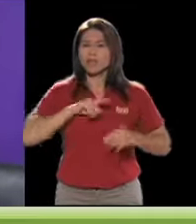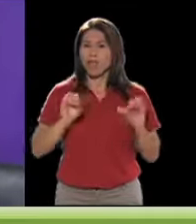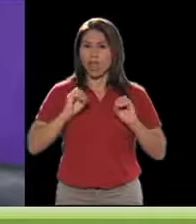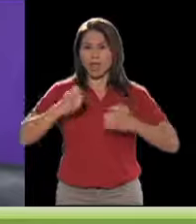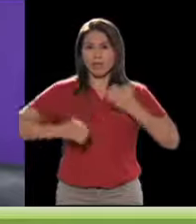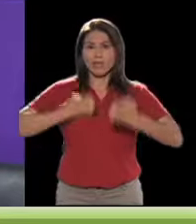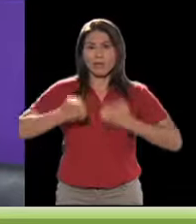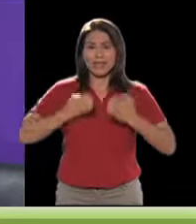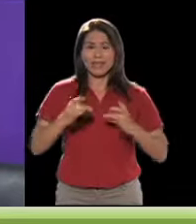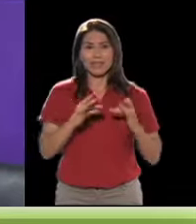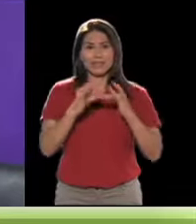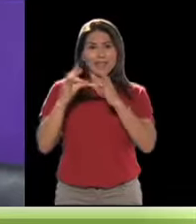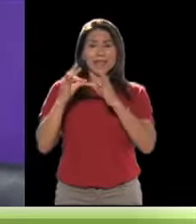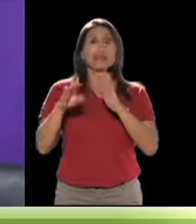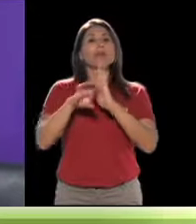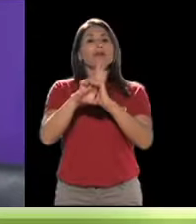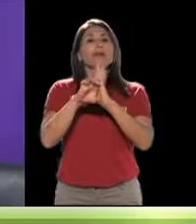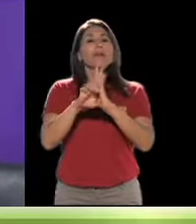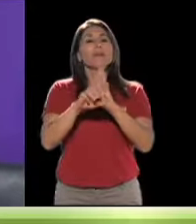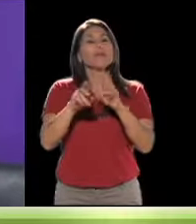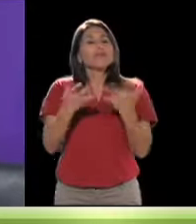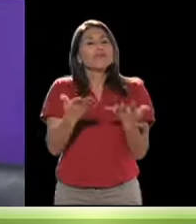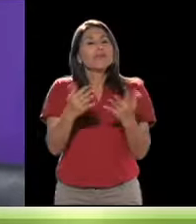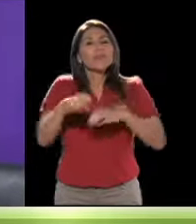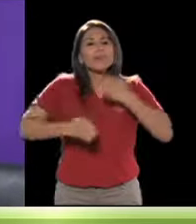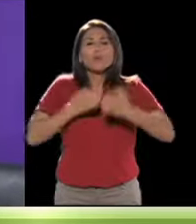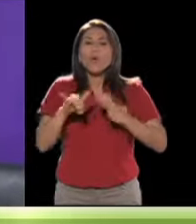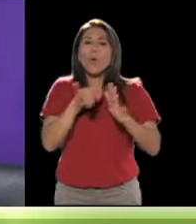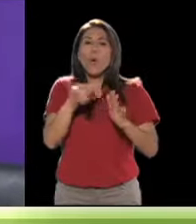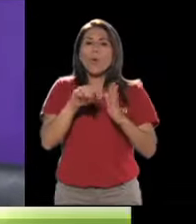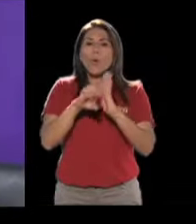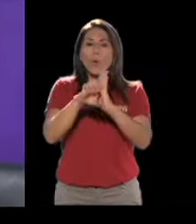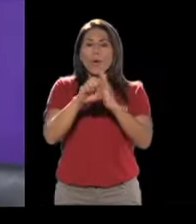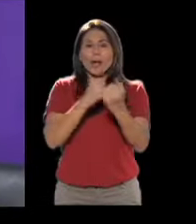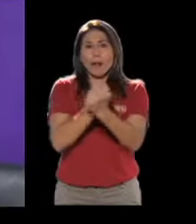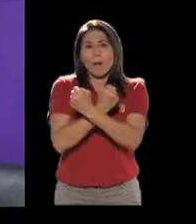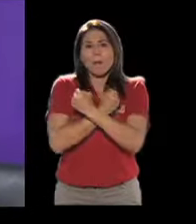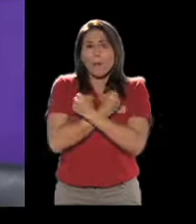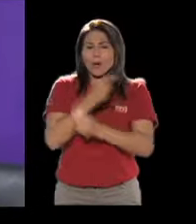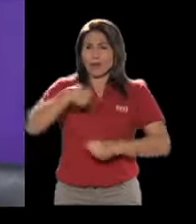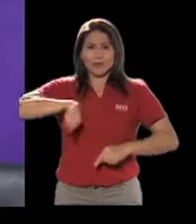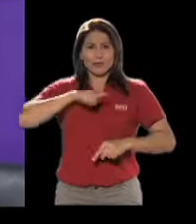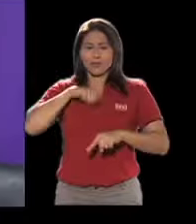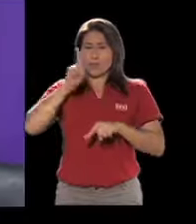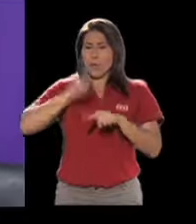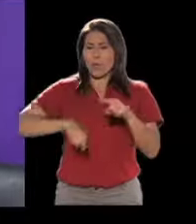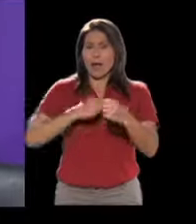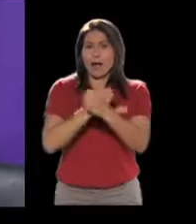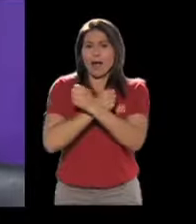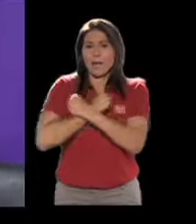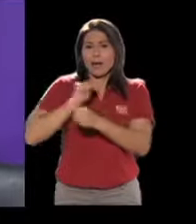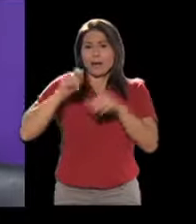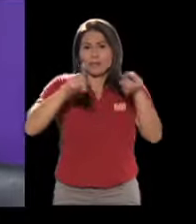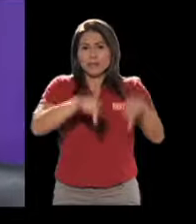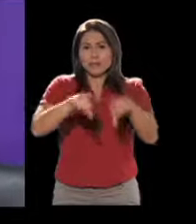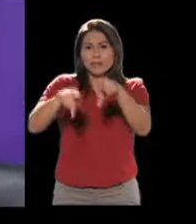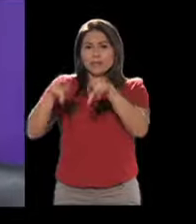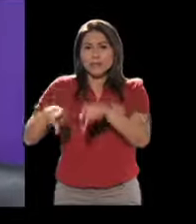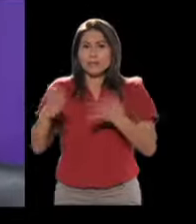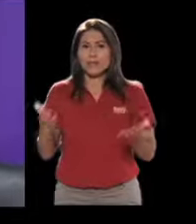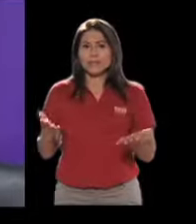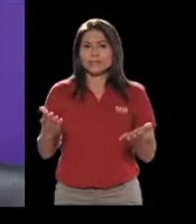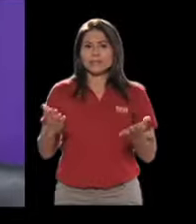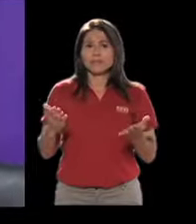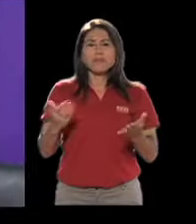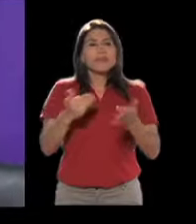have the profundas capability como el amor, to y que no love tenemos la others, habilidad de amar a otros, regardless of its sin relationships importar de or